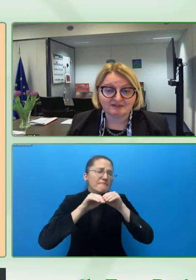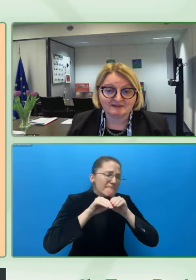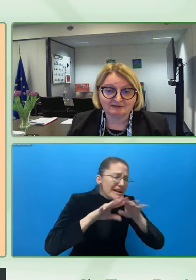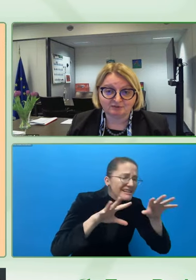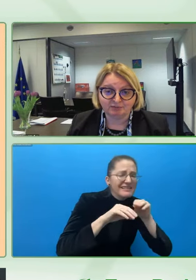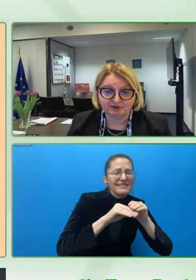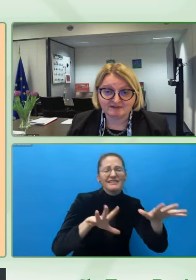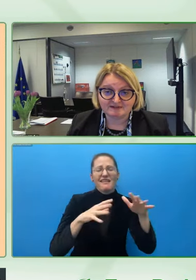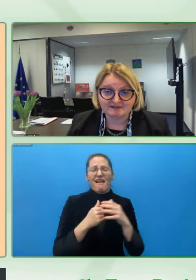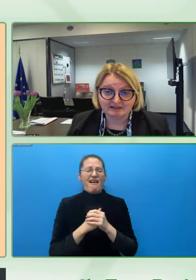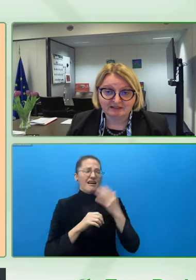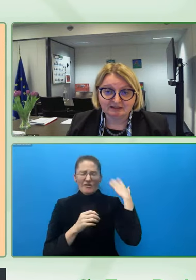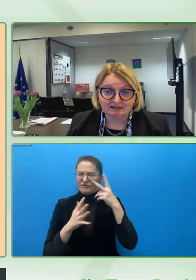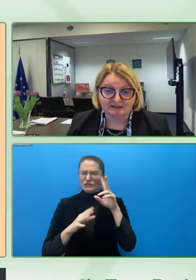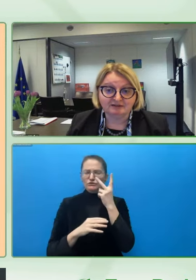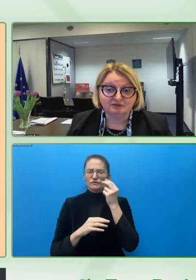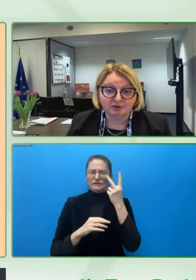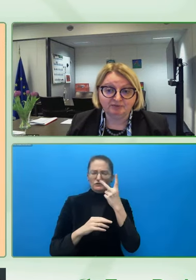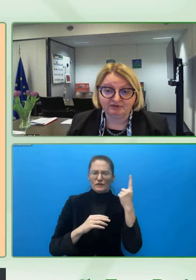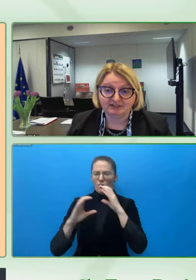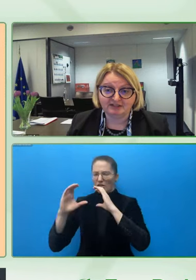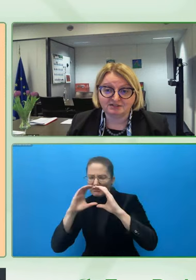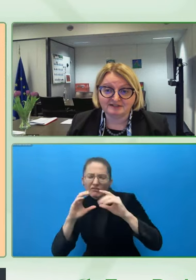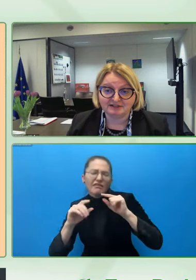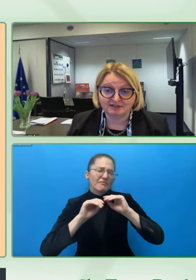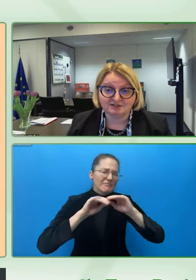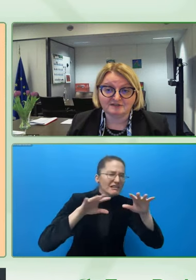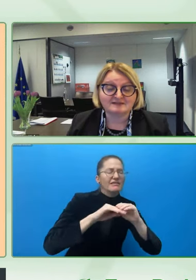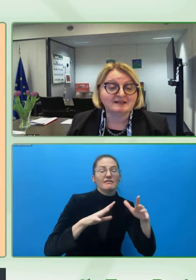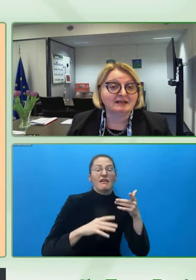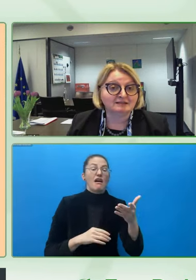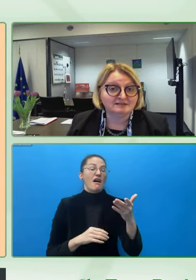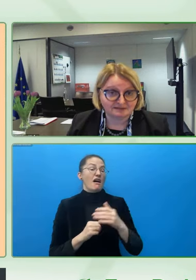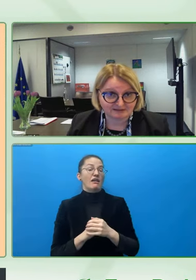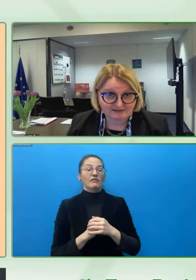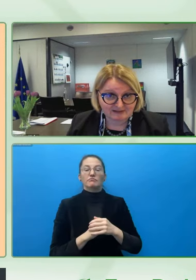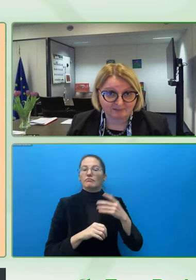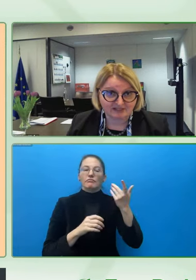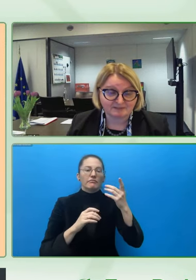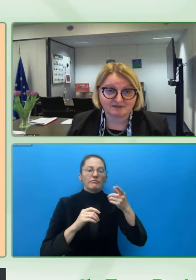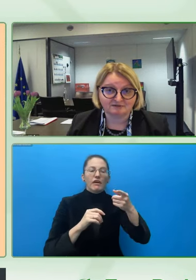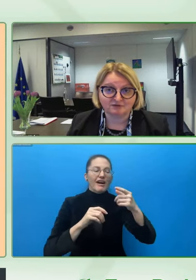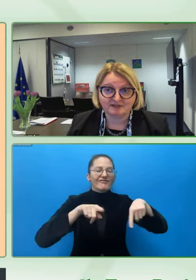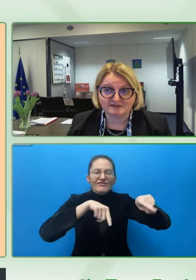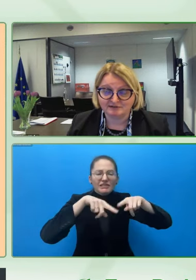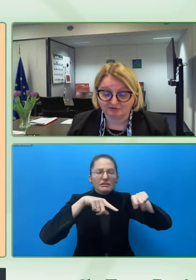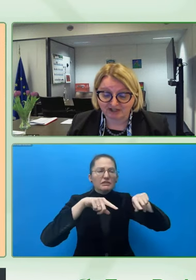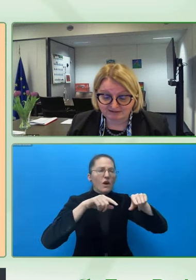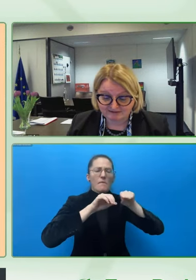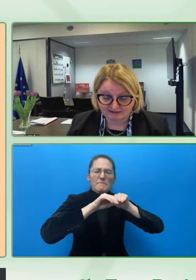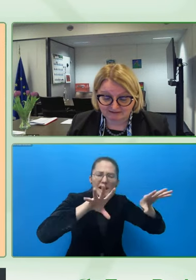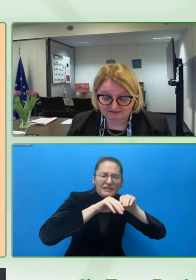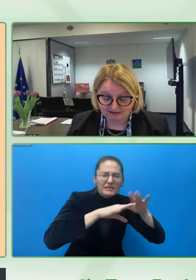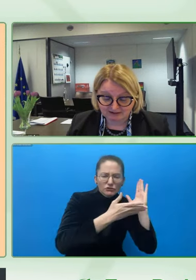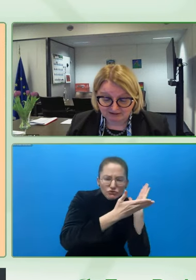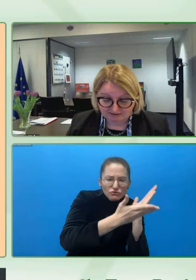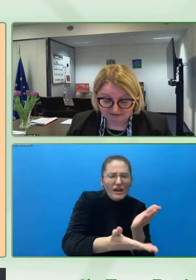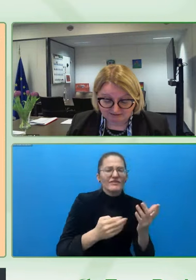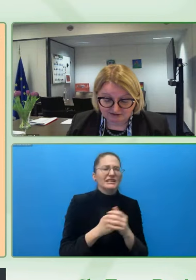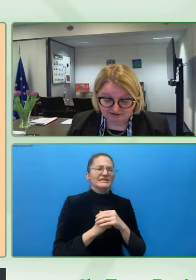of public sector bodies, the copyright legislations, and some aspects of the passenger rights.